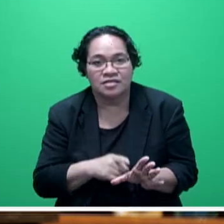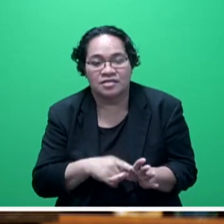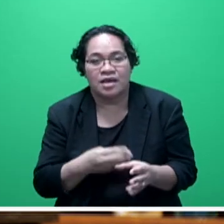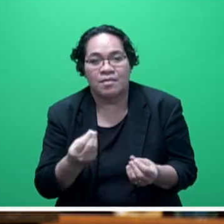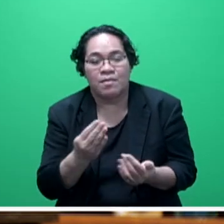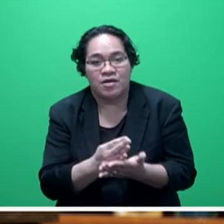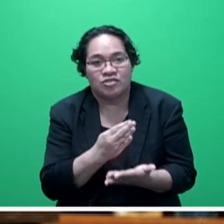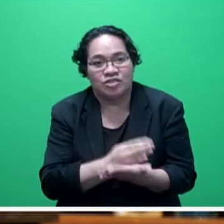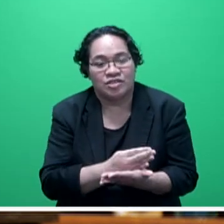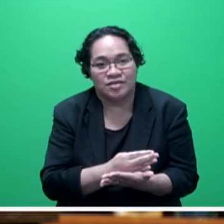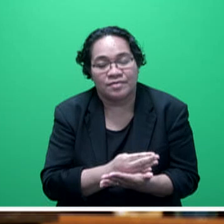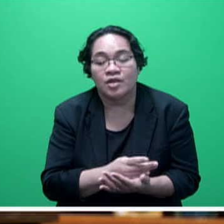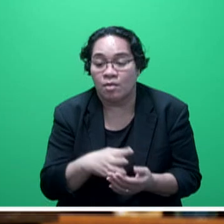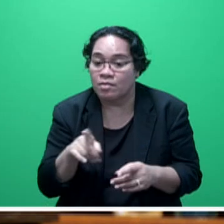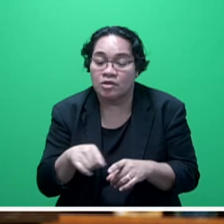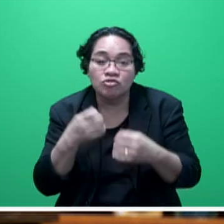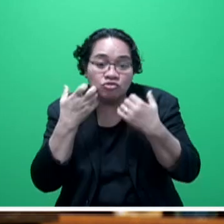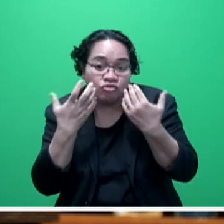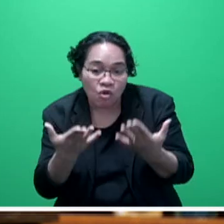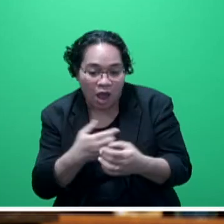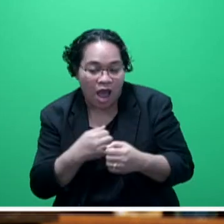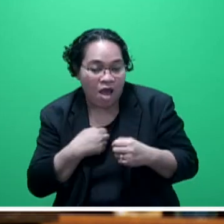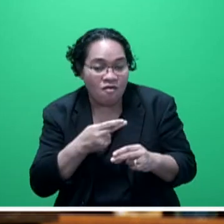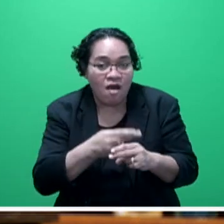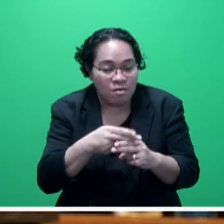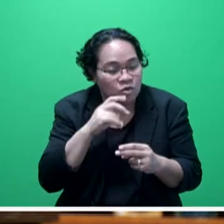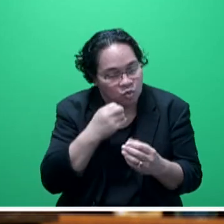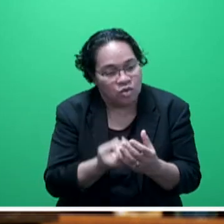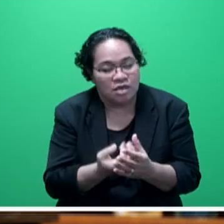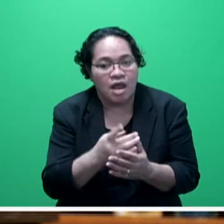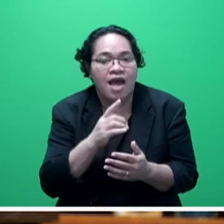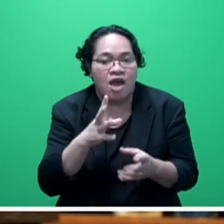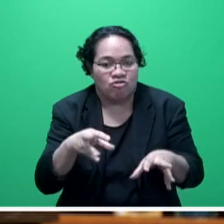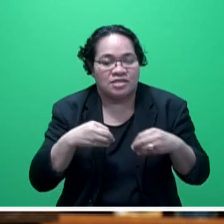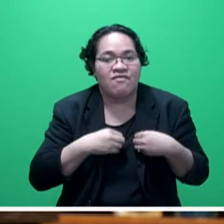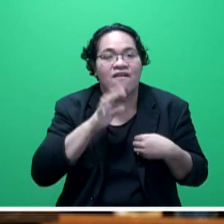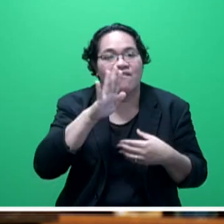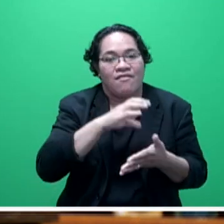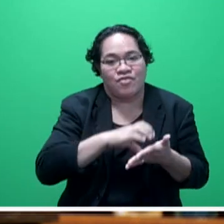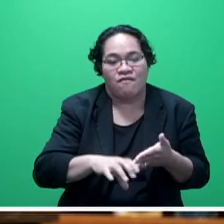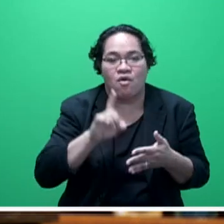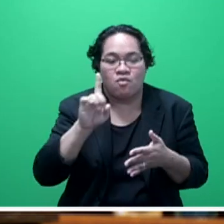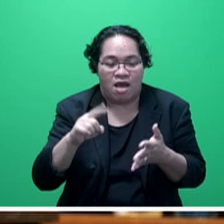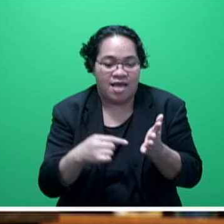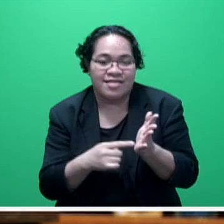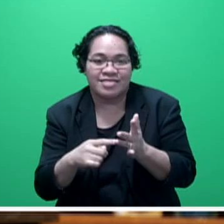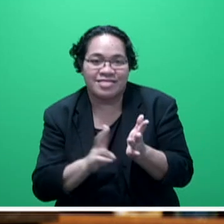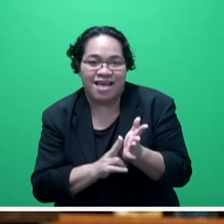is testimony that our growers will receive $85 per tonne of cane for 2020